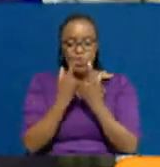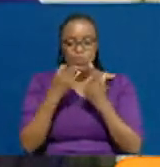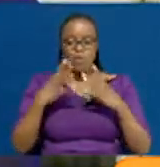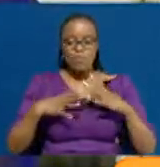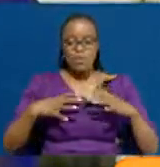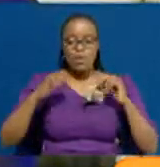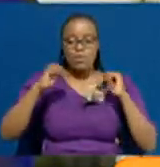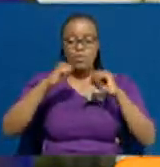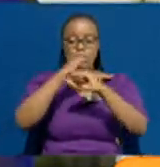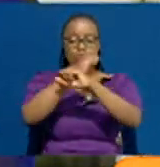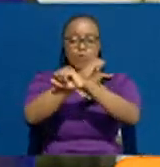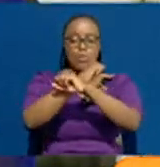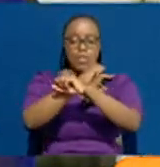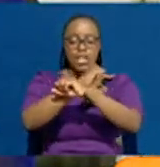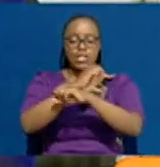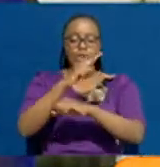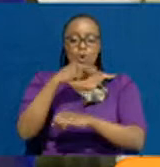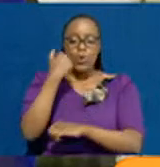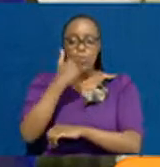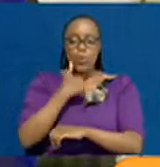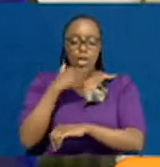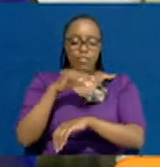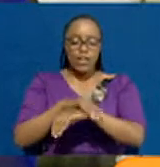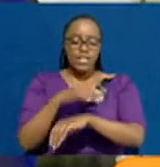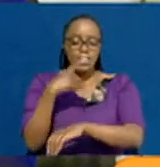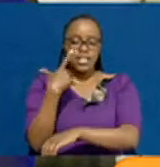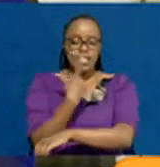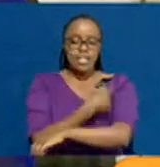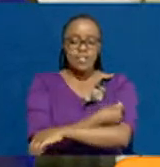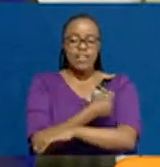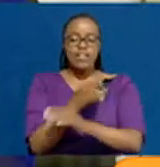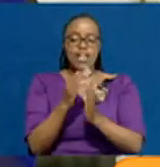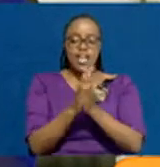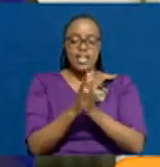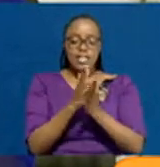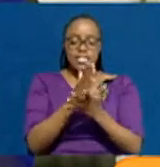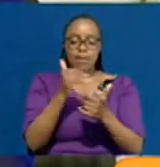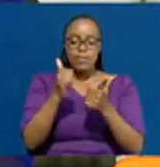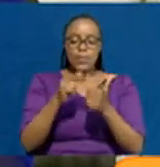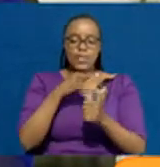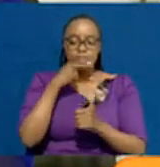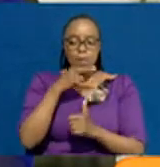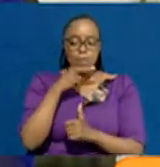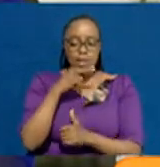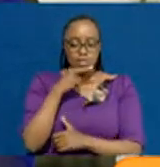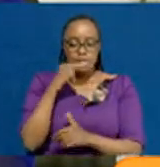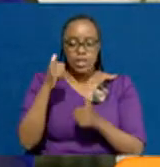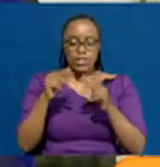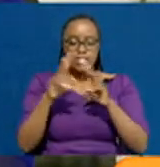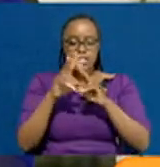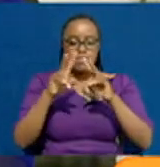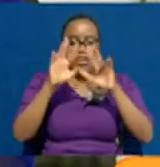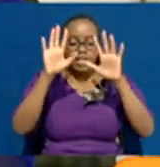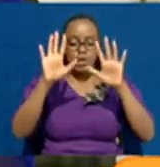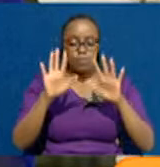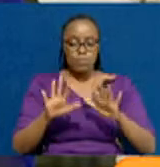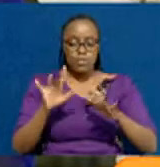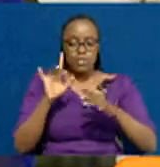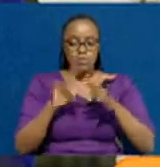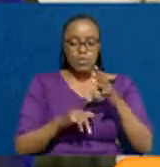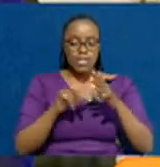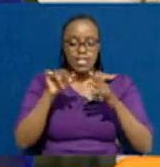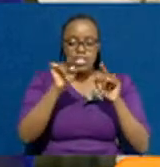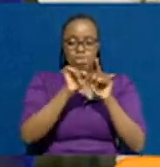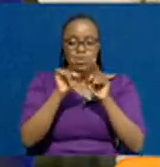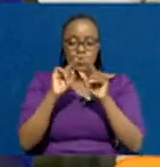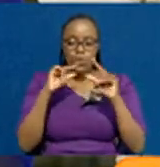even protect the ones that we have vaccinated. And something that you have mentioned that is also very important is that this is also